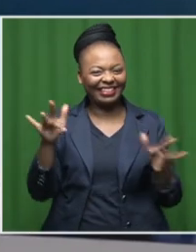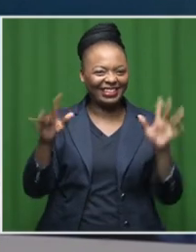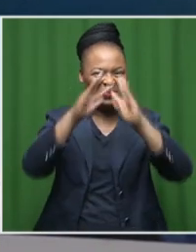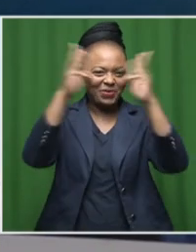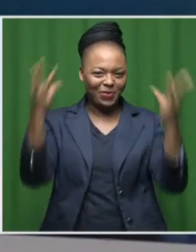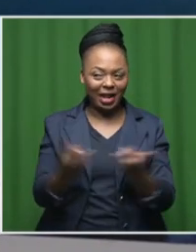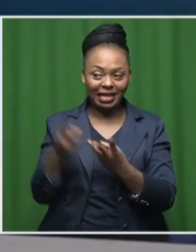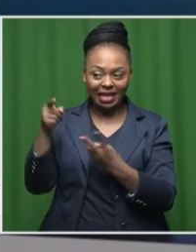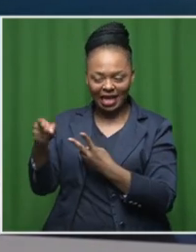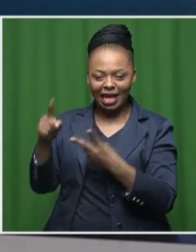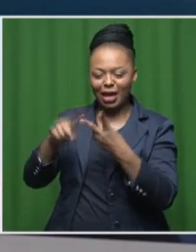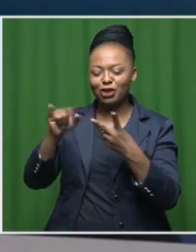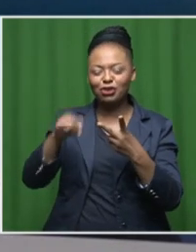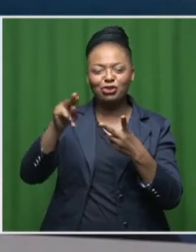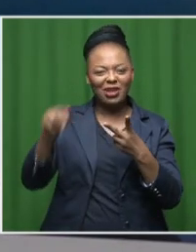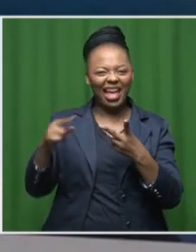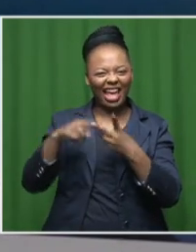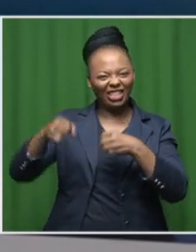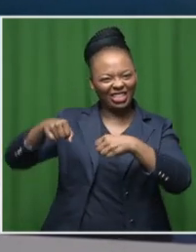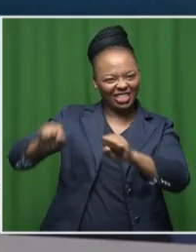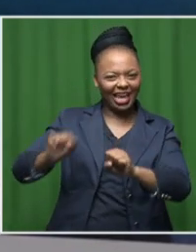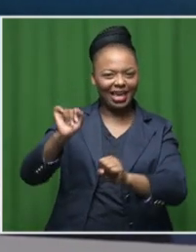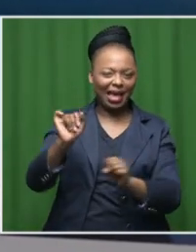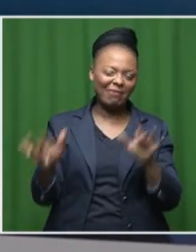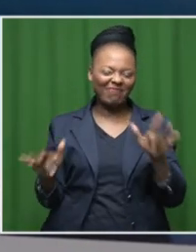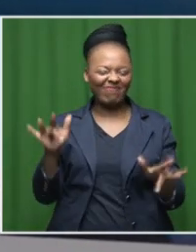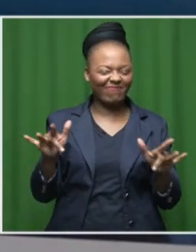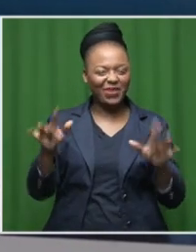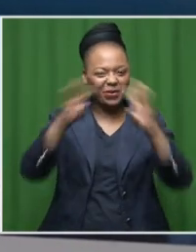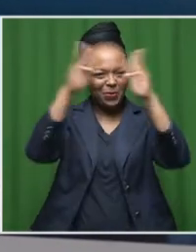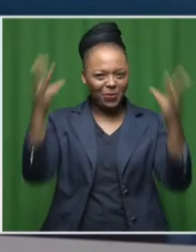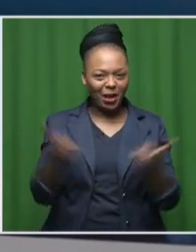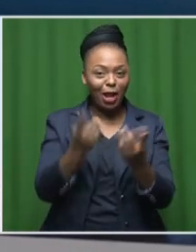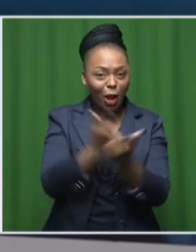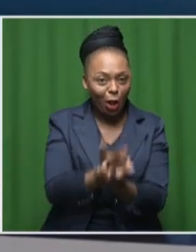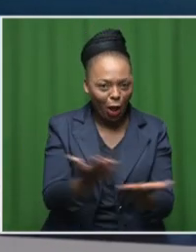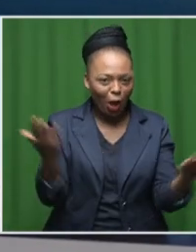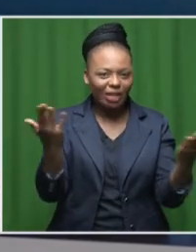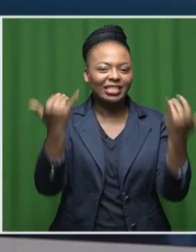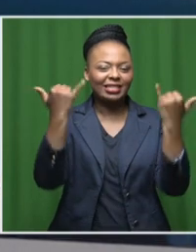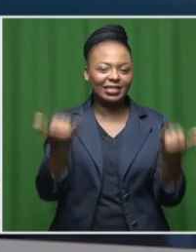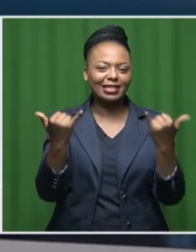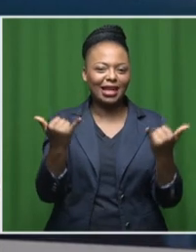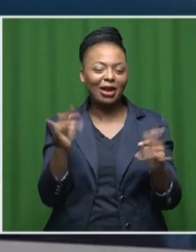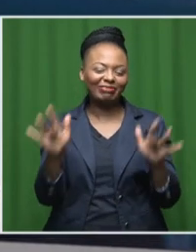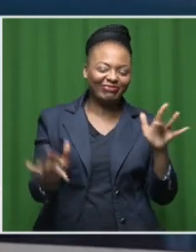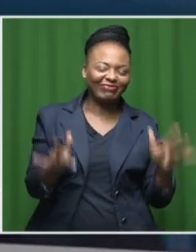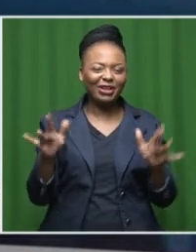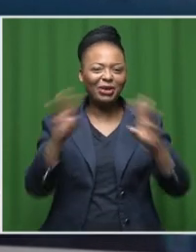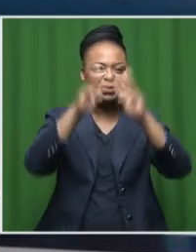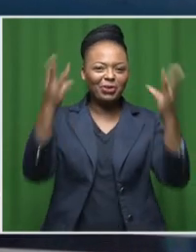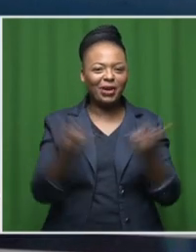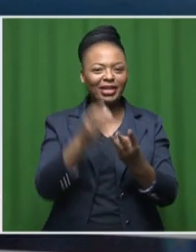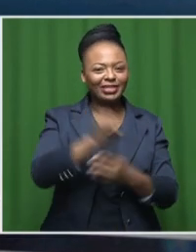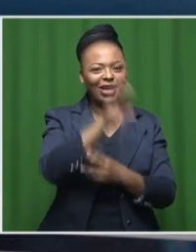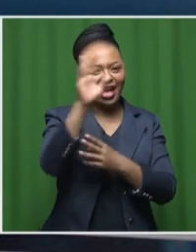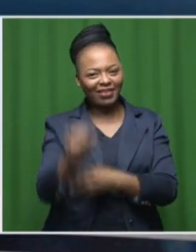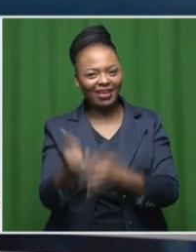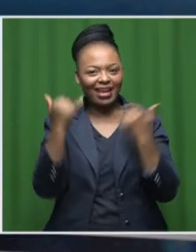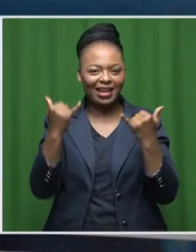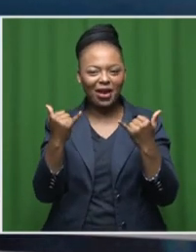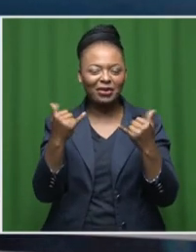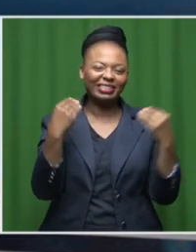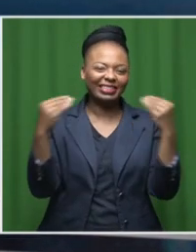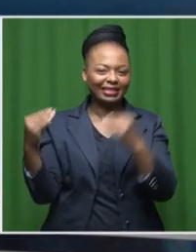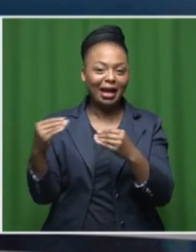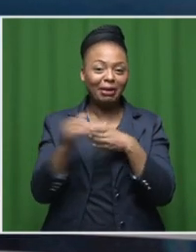Morley, speaking to us here on Morning Live, telling us about the launch of the new Miss World South Africa franchise, taken over by Carol